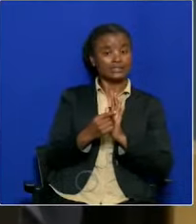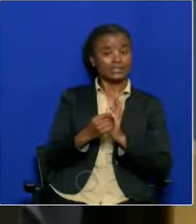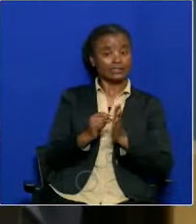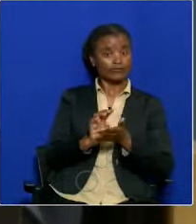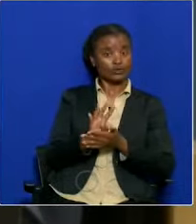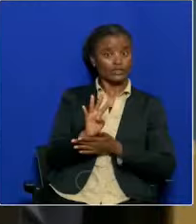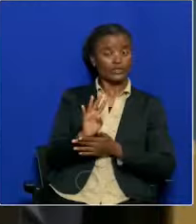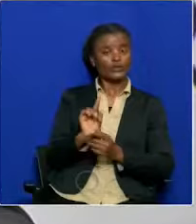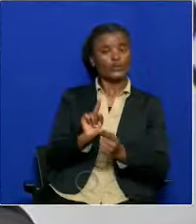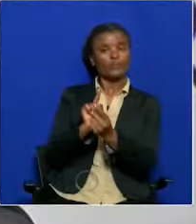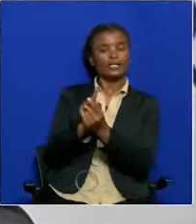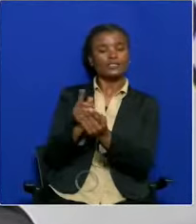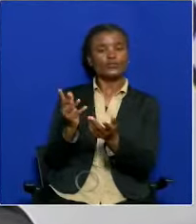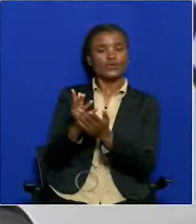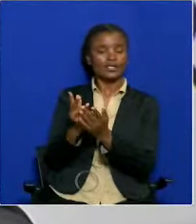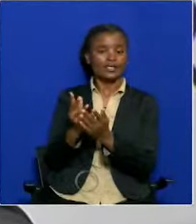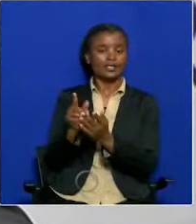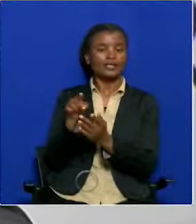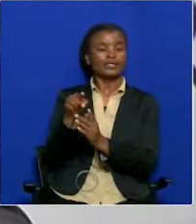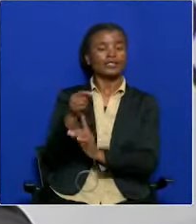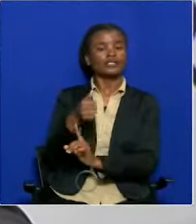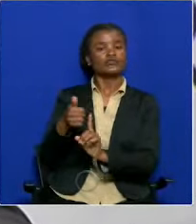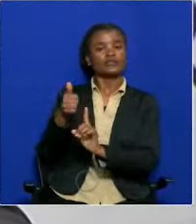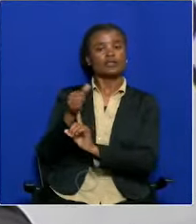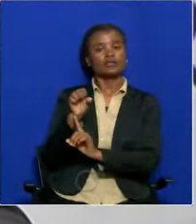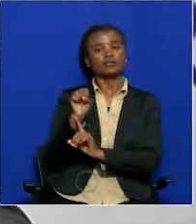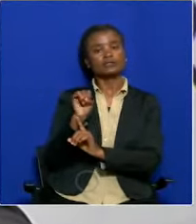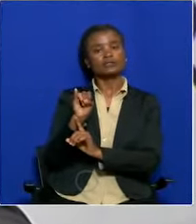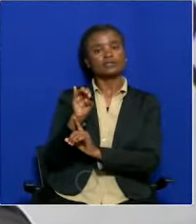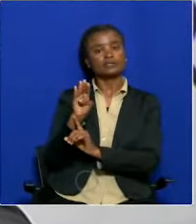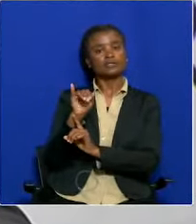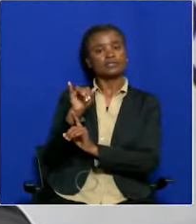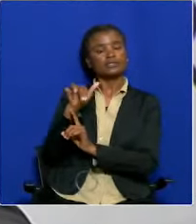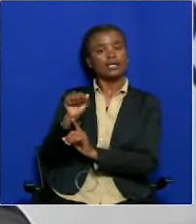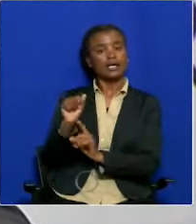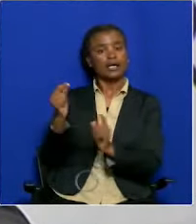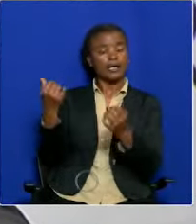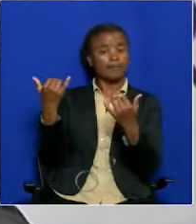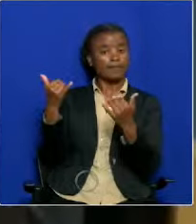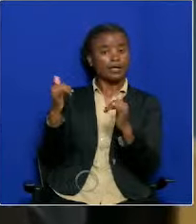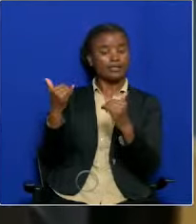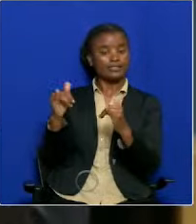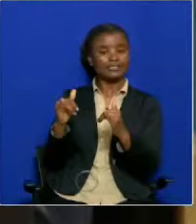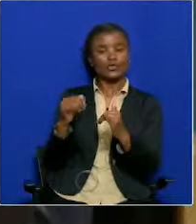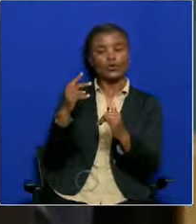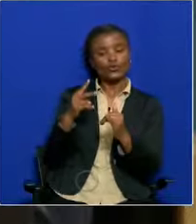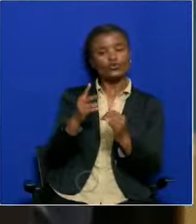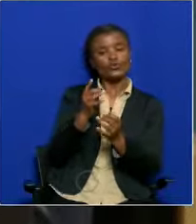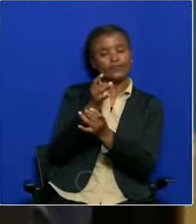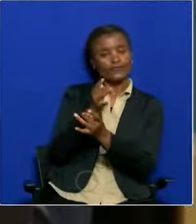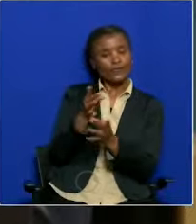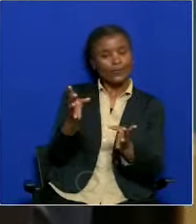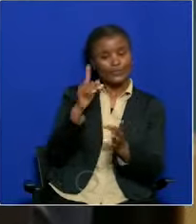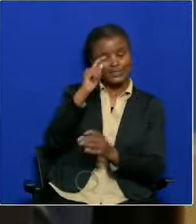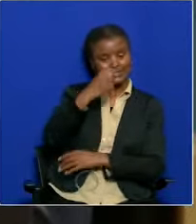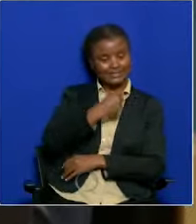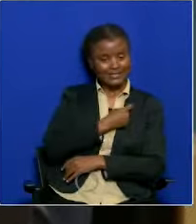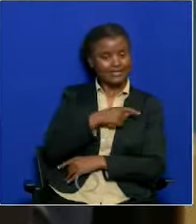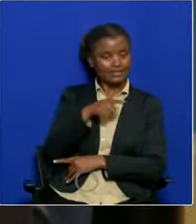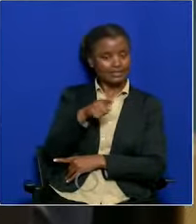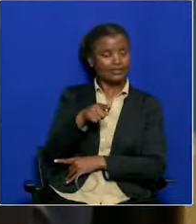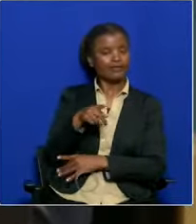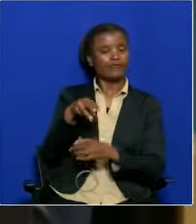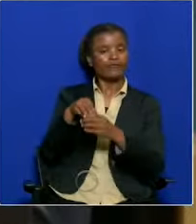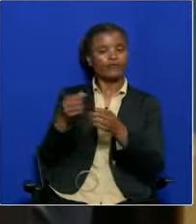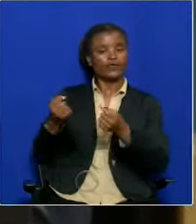party, and you mentioned to him that your son had been in an accident, and where you left things off was, if